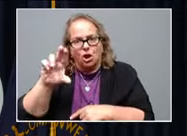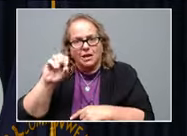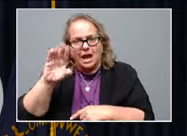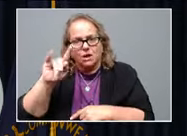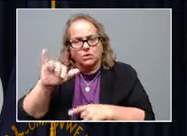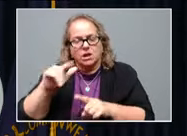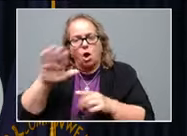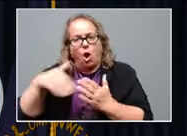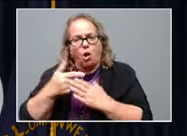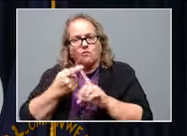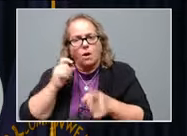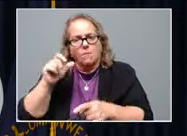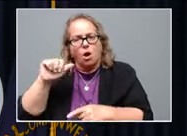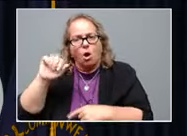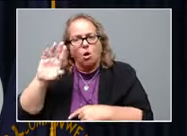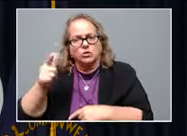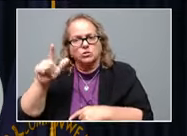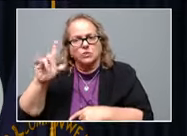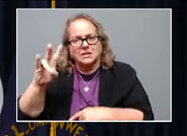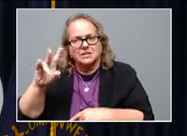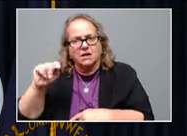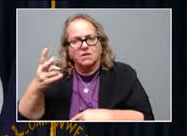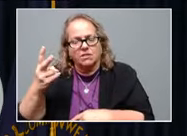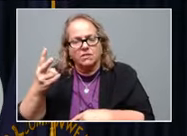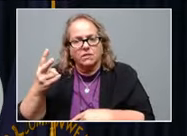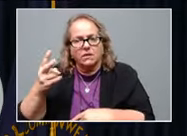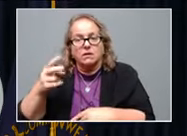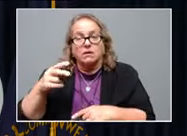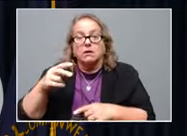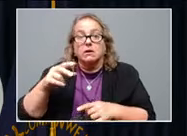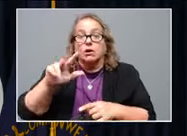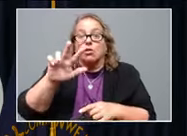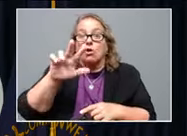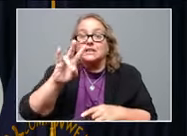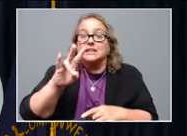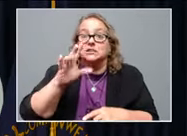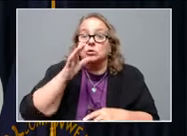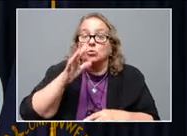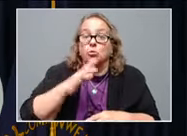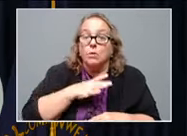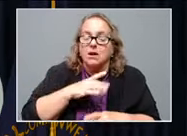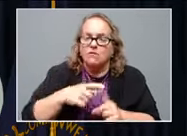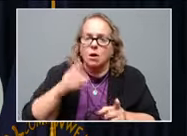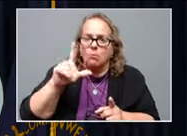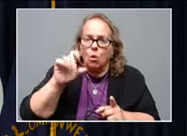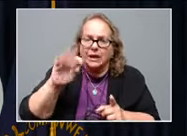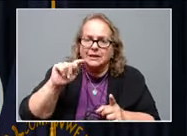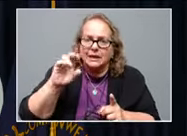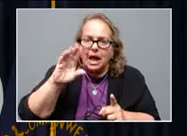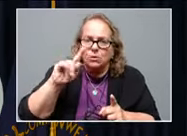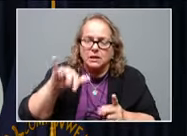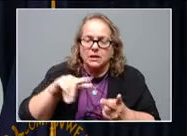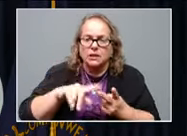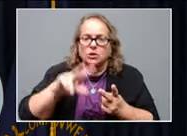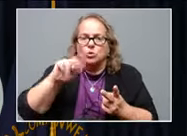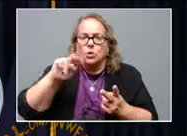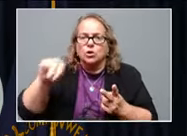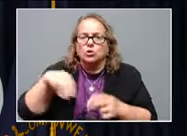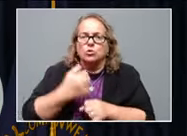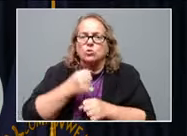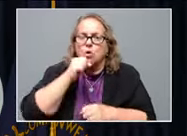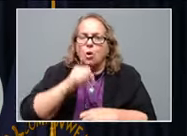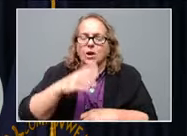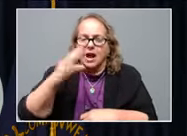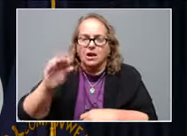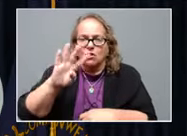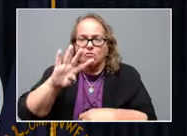27th. The report includes a 36-year-old woman from Bullock County, a 22-year-old and a 47-year-old man from